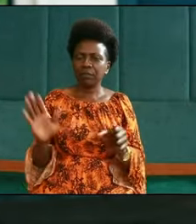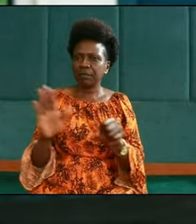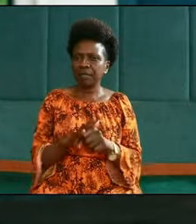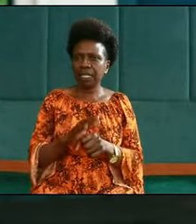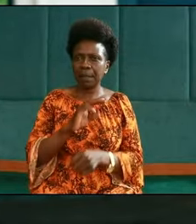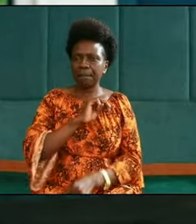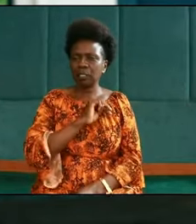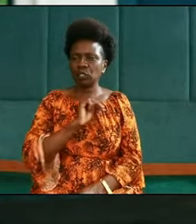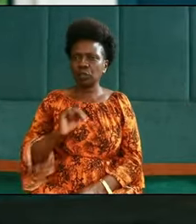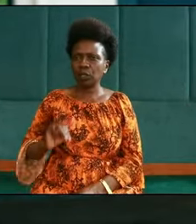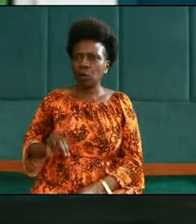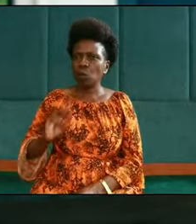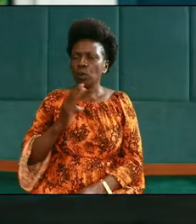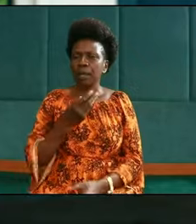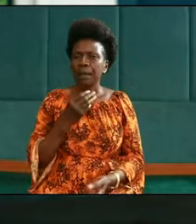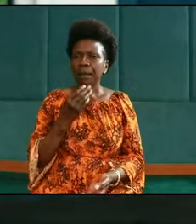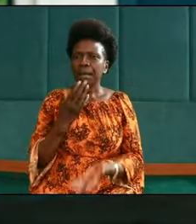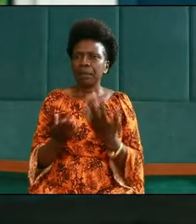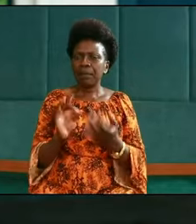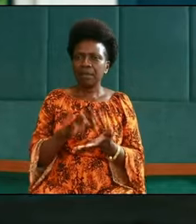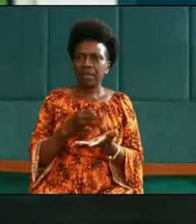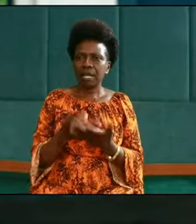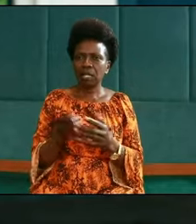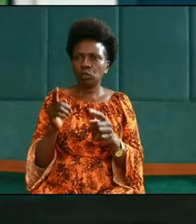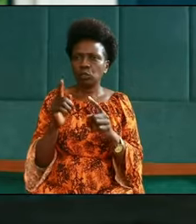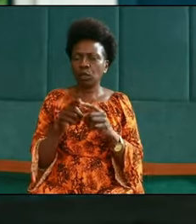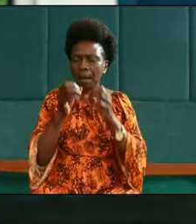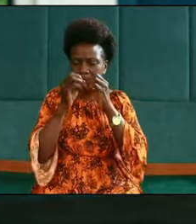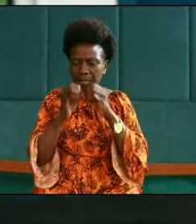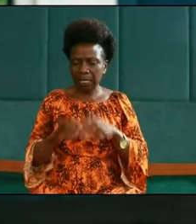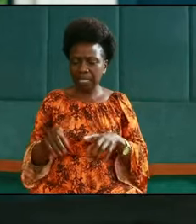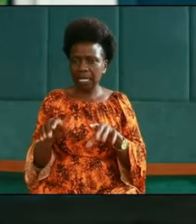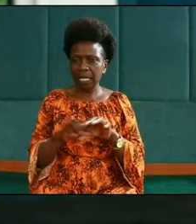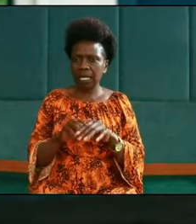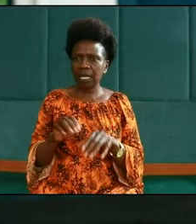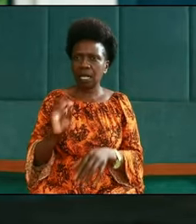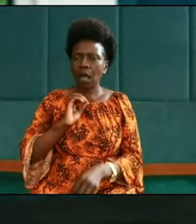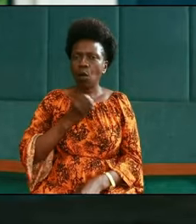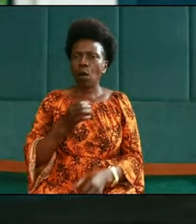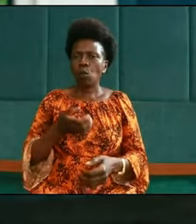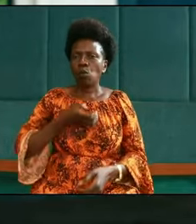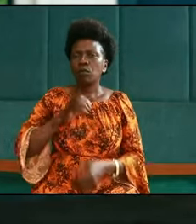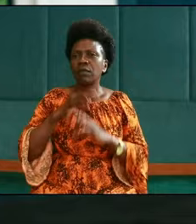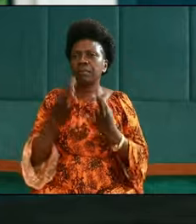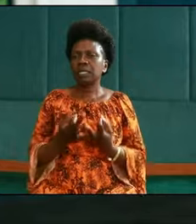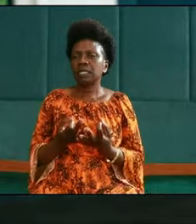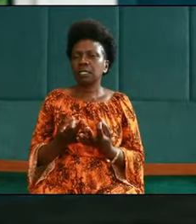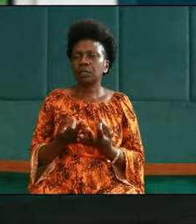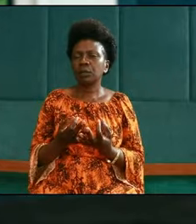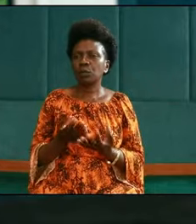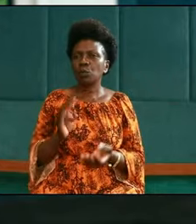mission. We may be failing to be a blessing in our own families. We may